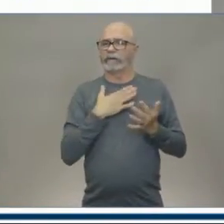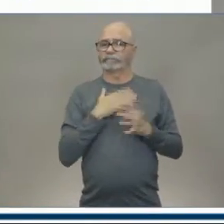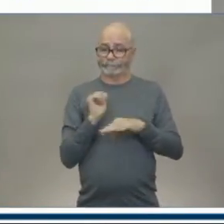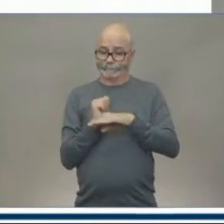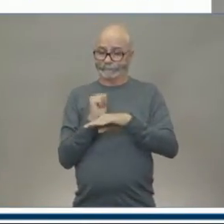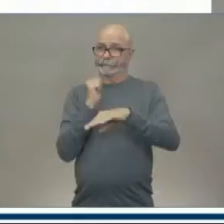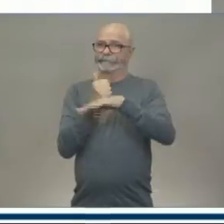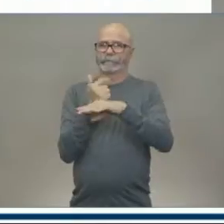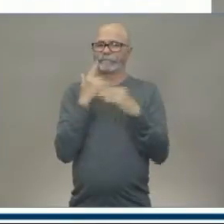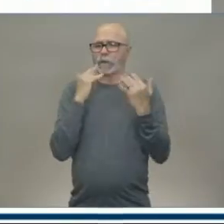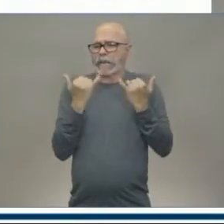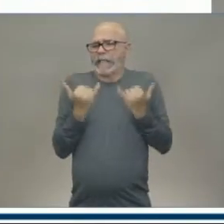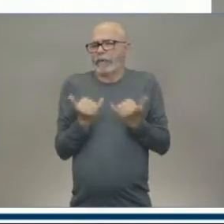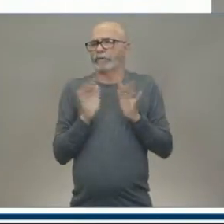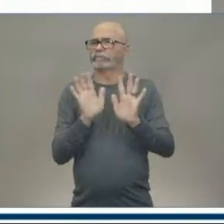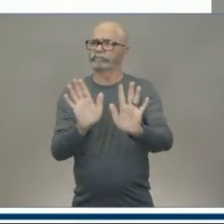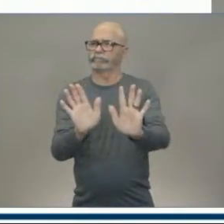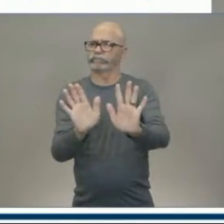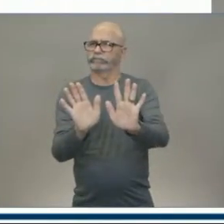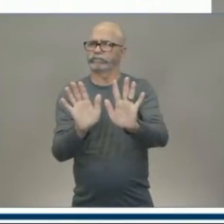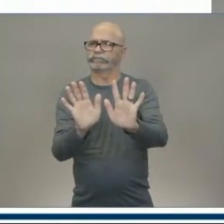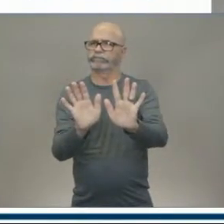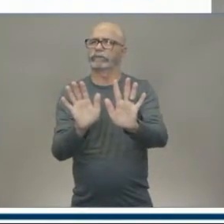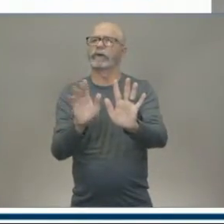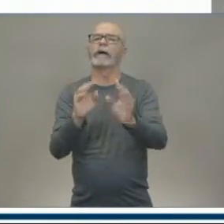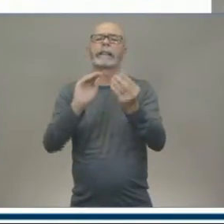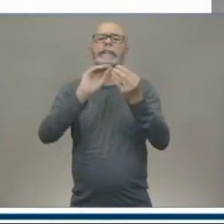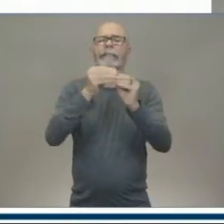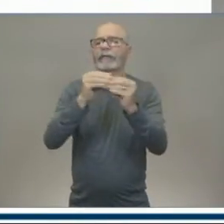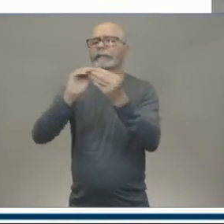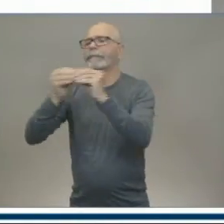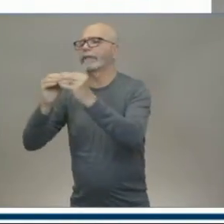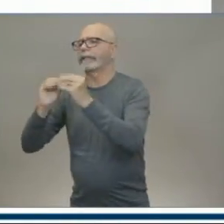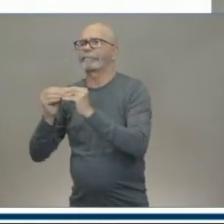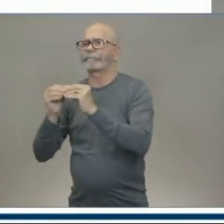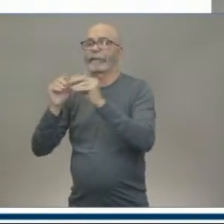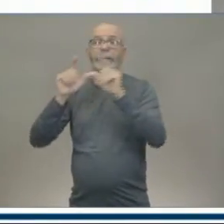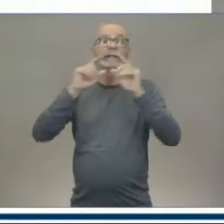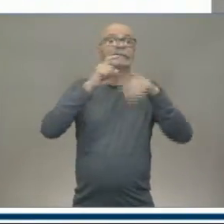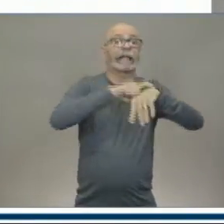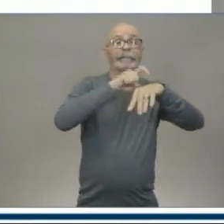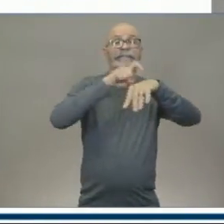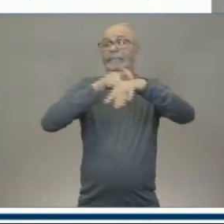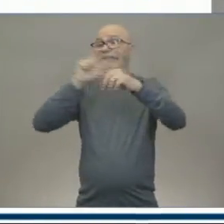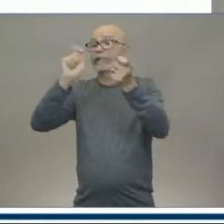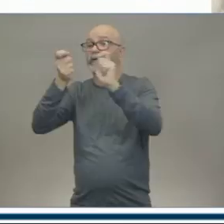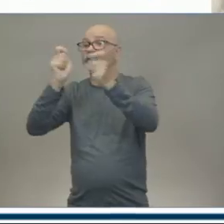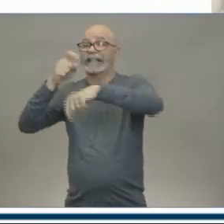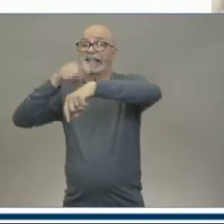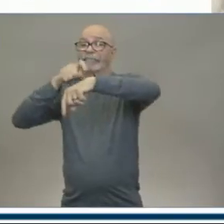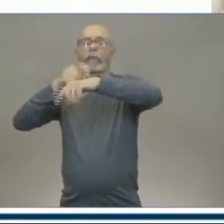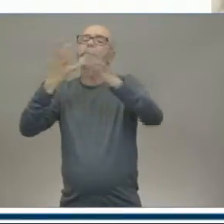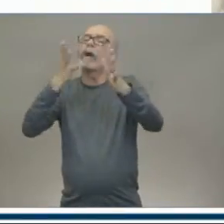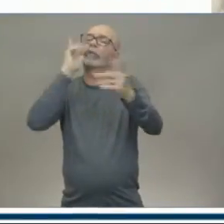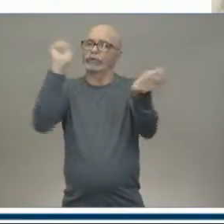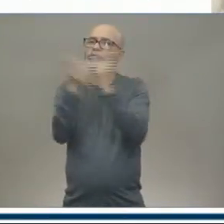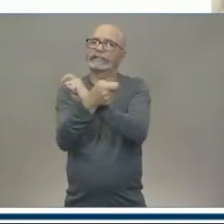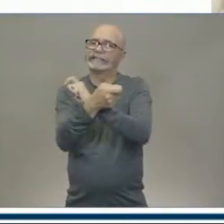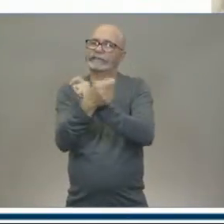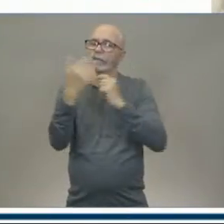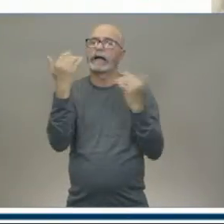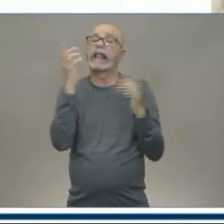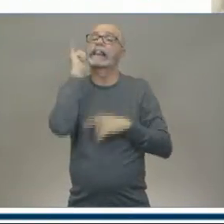said, limit hours, further limit numbers, etc., we will go there. Next question will go to Alicia Drouse with